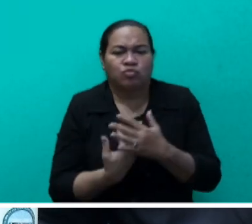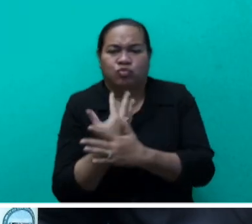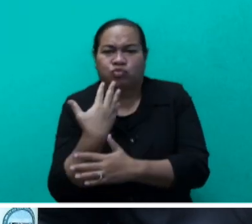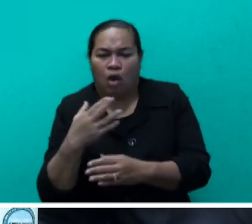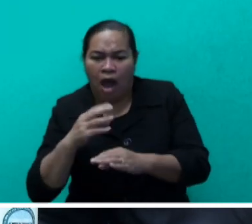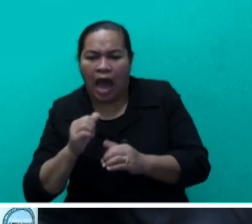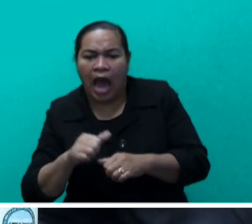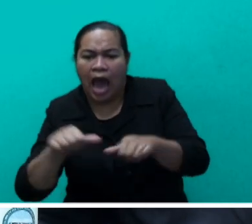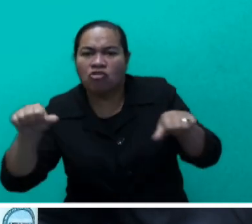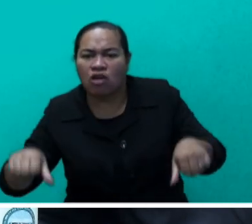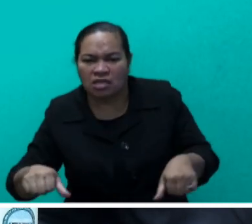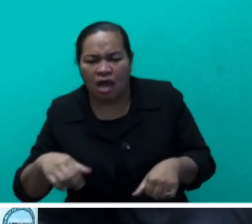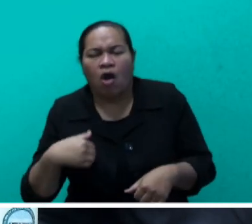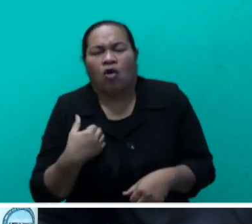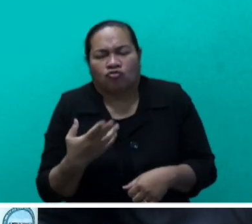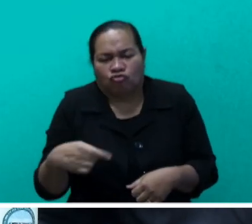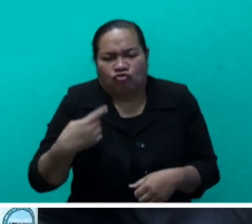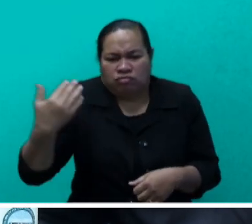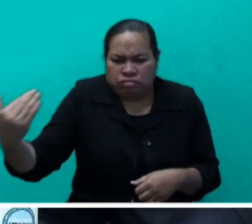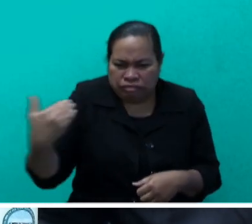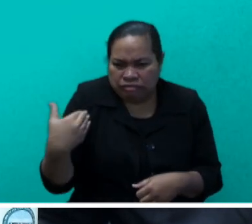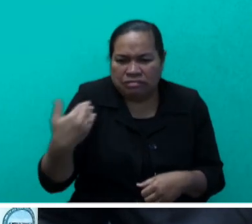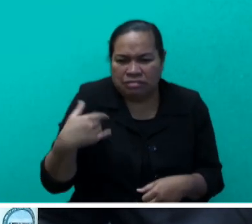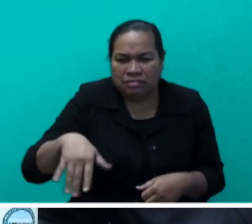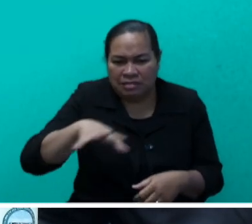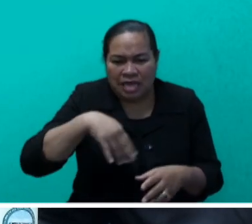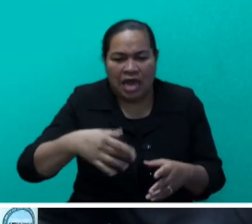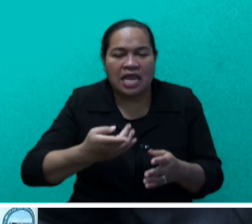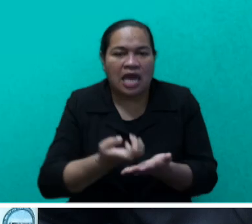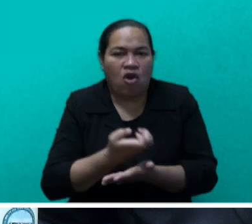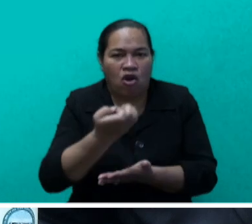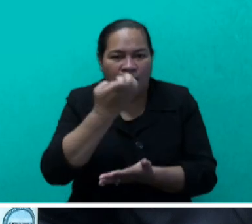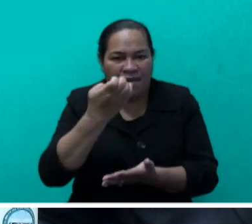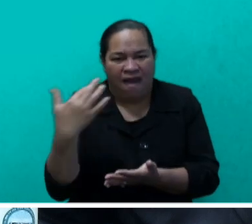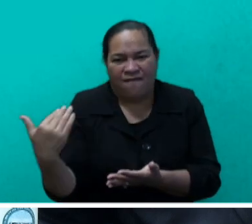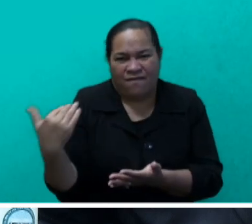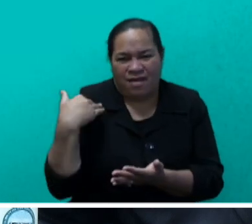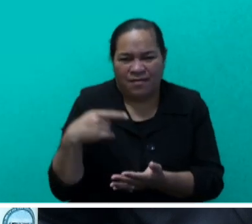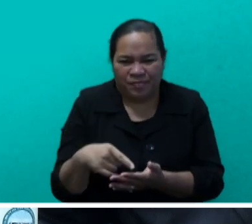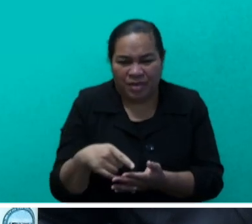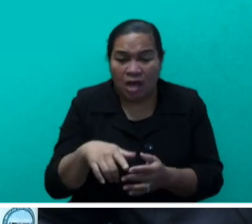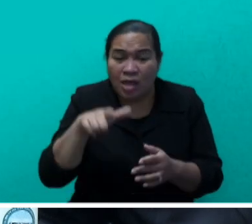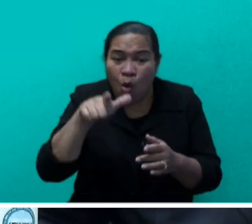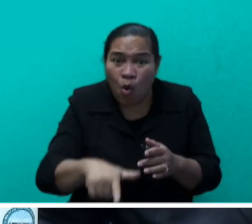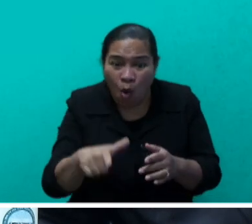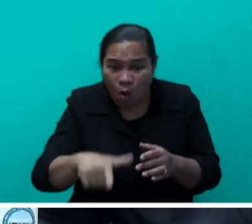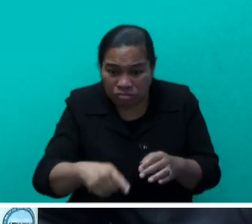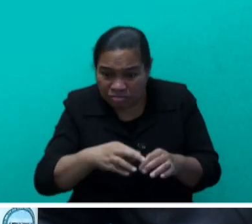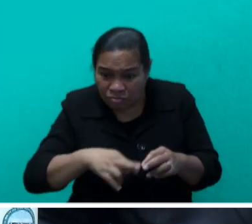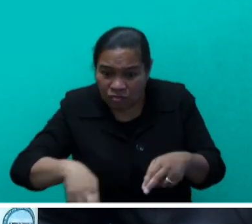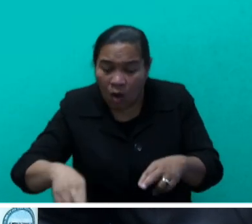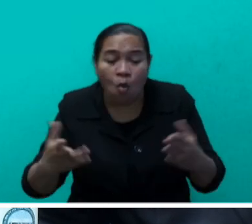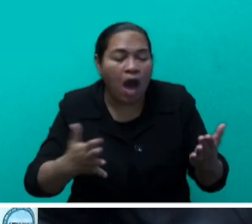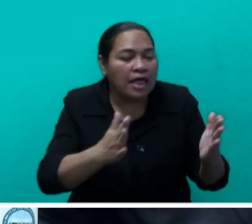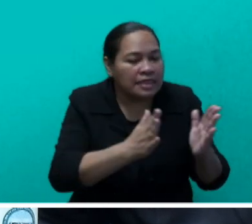causing significant disruptions to livelihoods in the local economy. The low-lying areas of Rakiraki Town and nearby